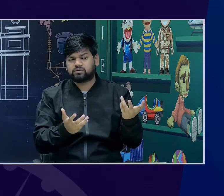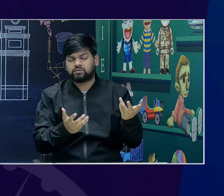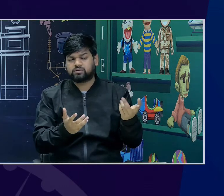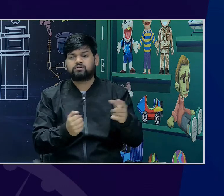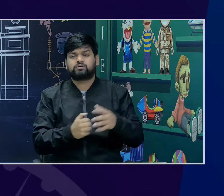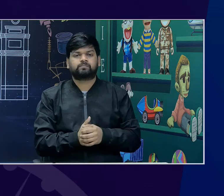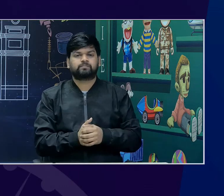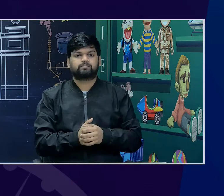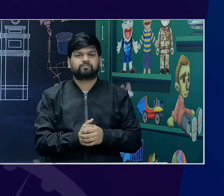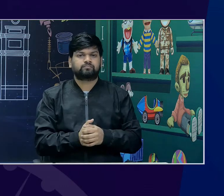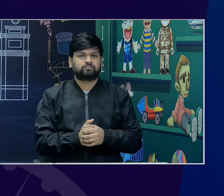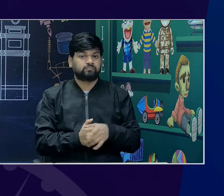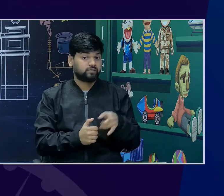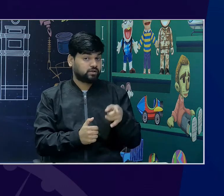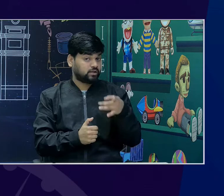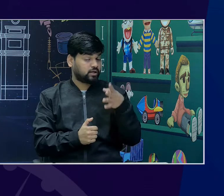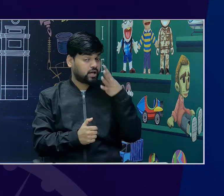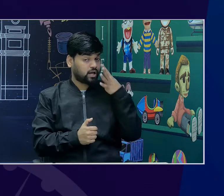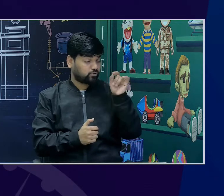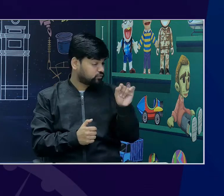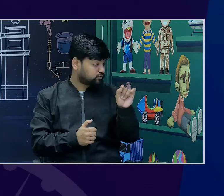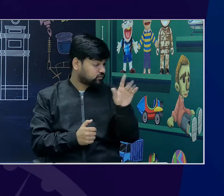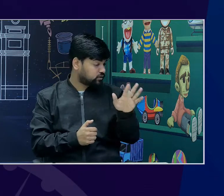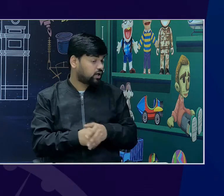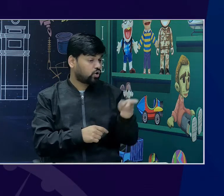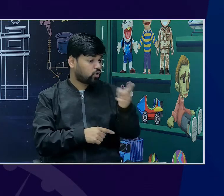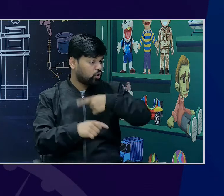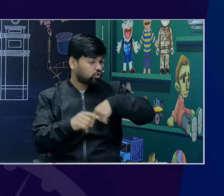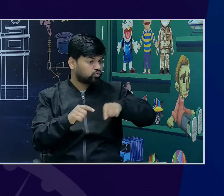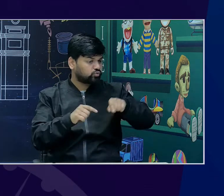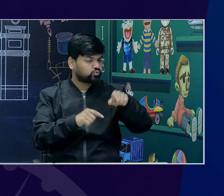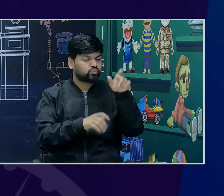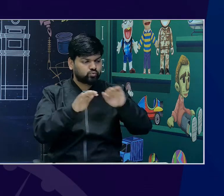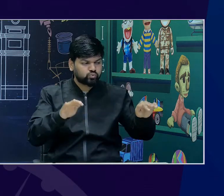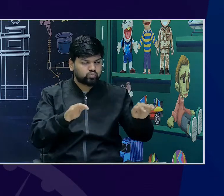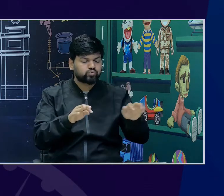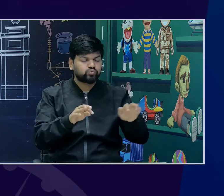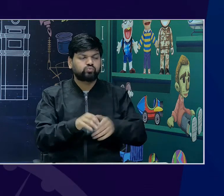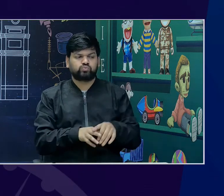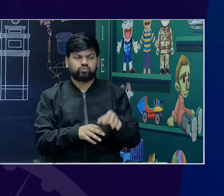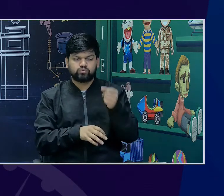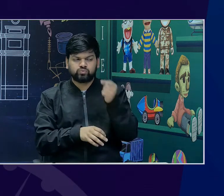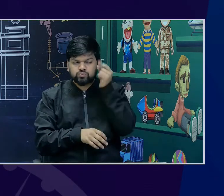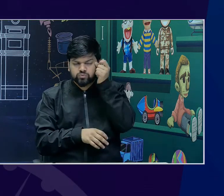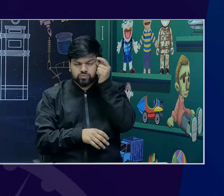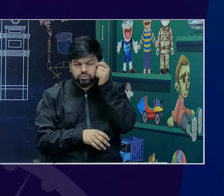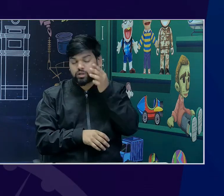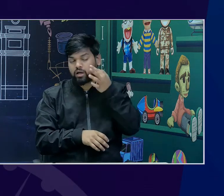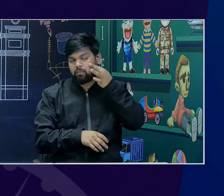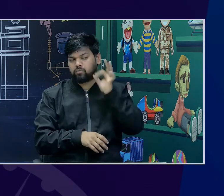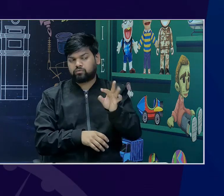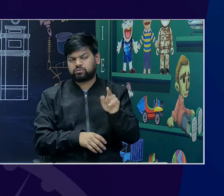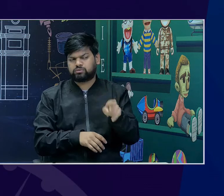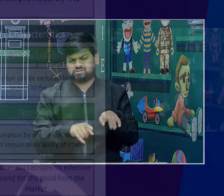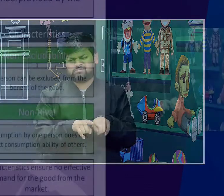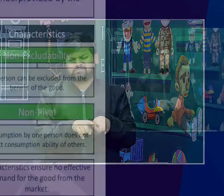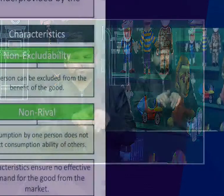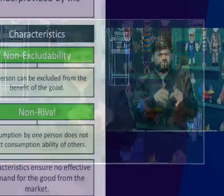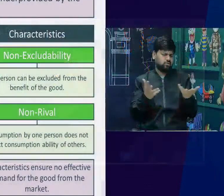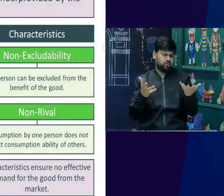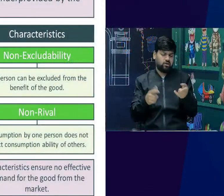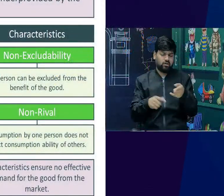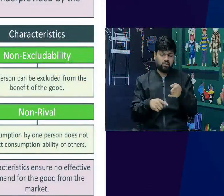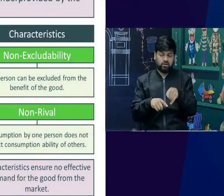very tricky to understand. Yeah. So, we'll just look at this table that I have made. So, what are public goods? As I mentioned,